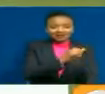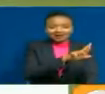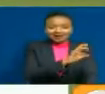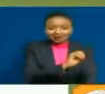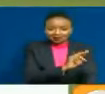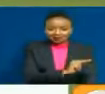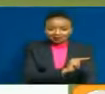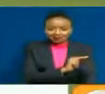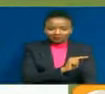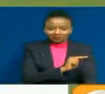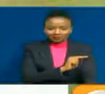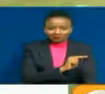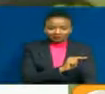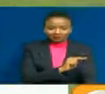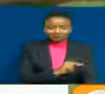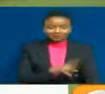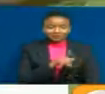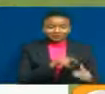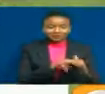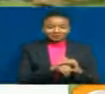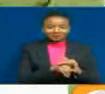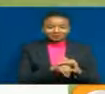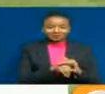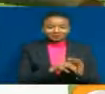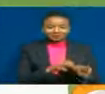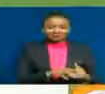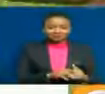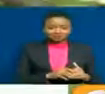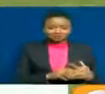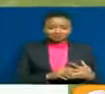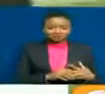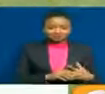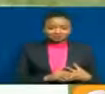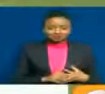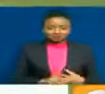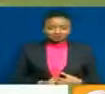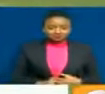Sharkava given his marching orders early in the second half.